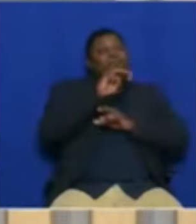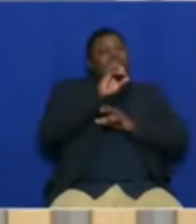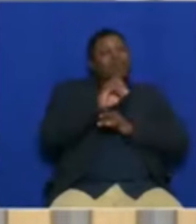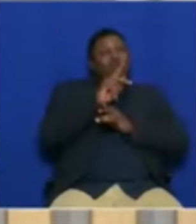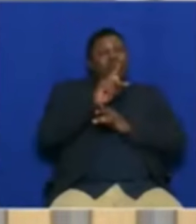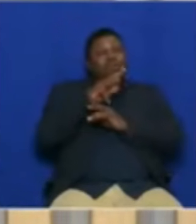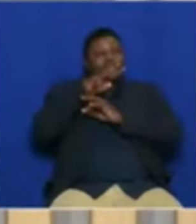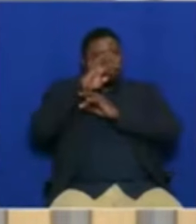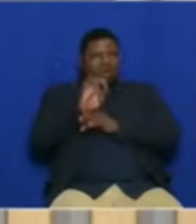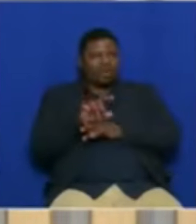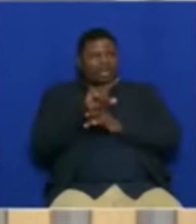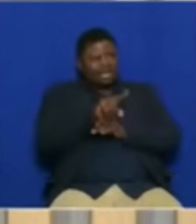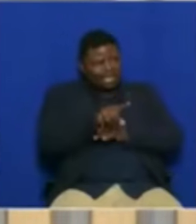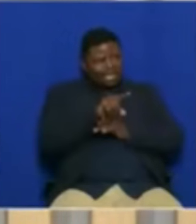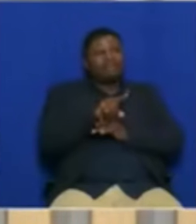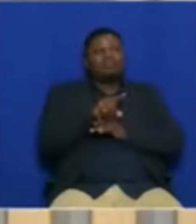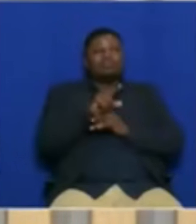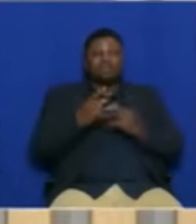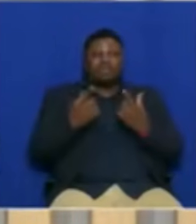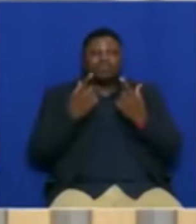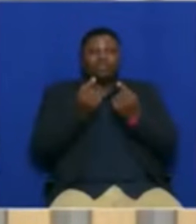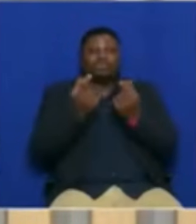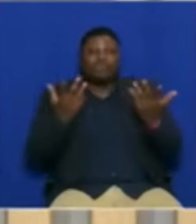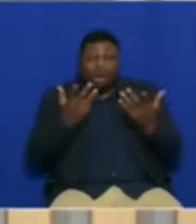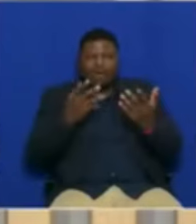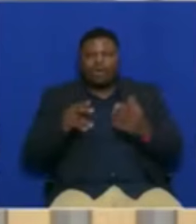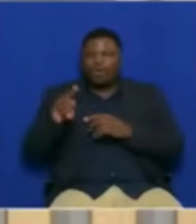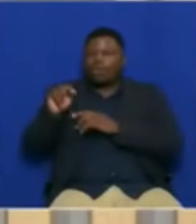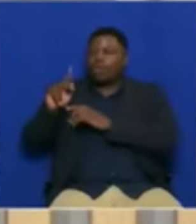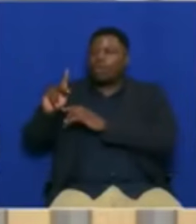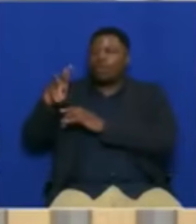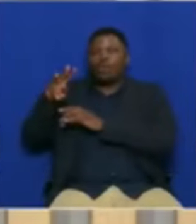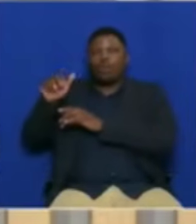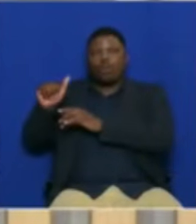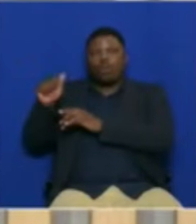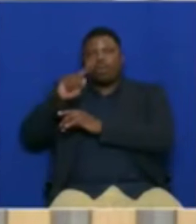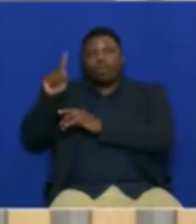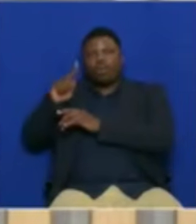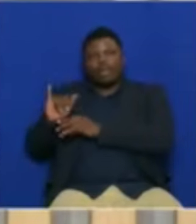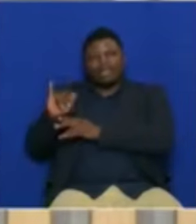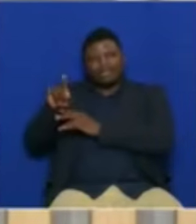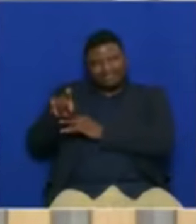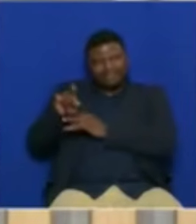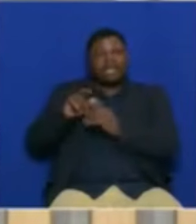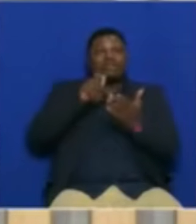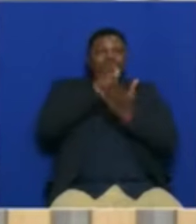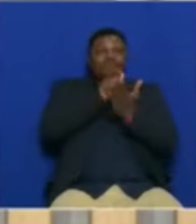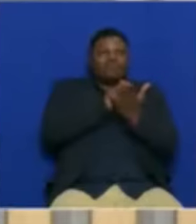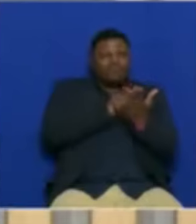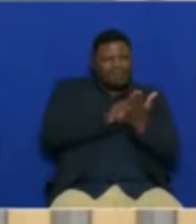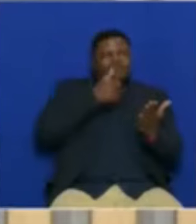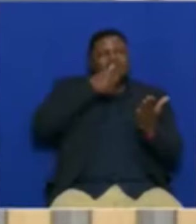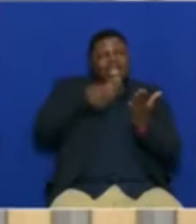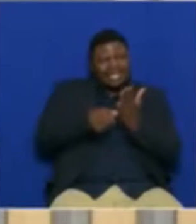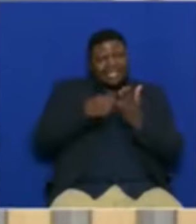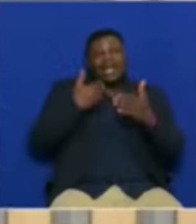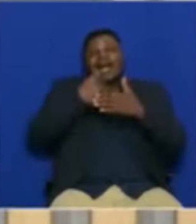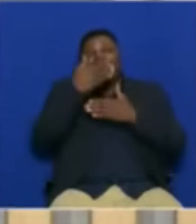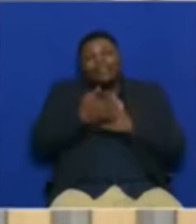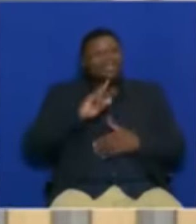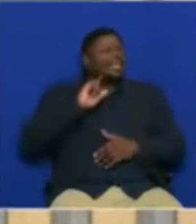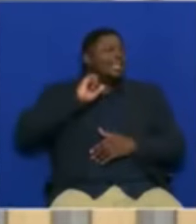done it on the inquiry. Then she writes a letter, and in the letter she lies. Okay. Let me just test this logic.